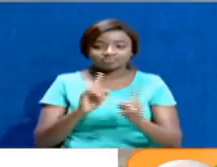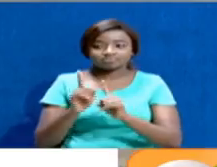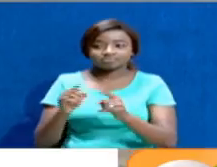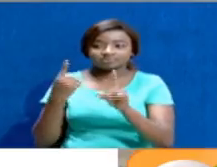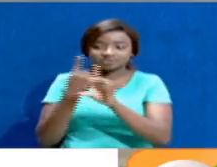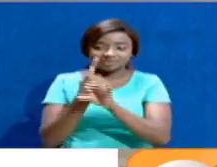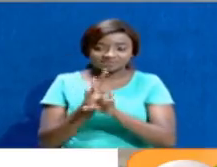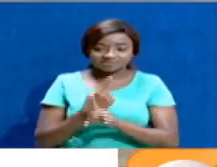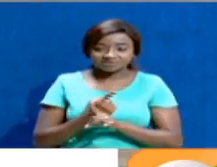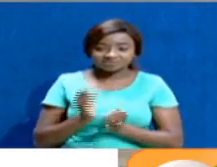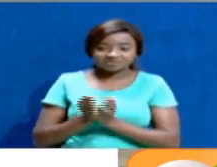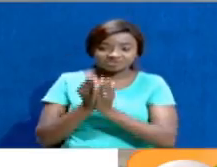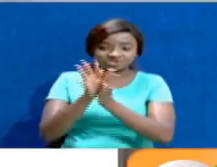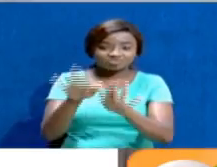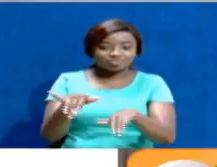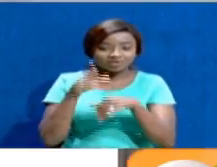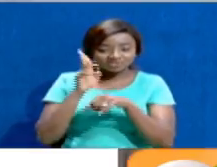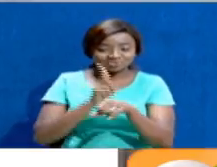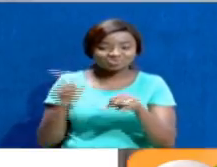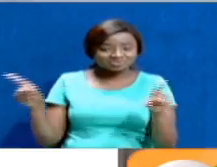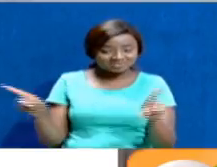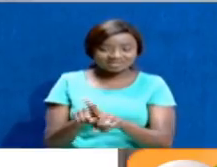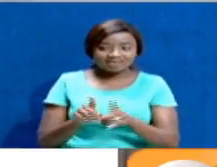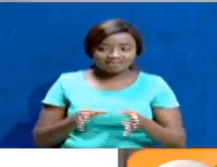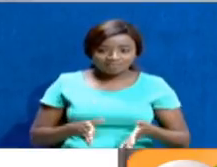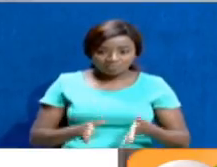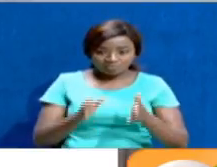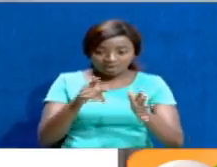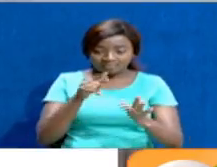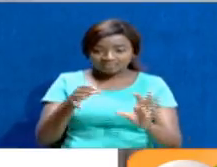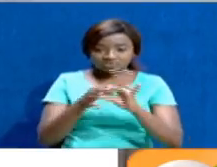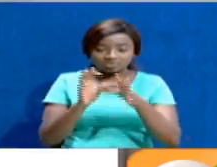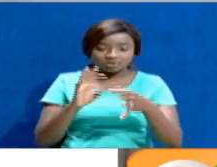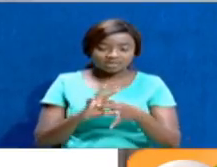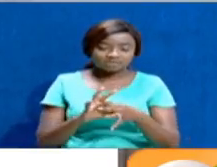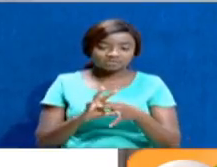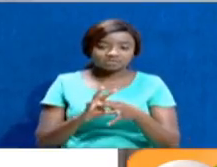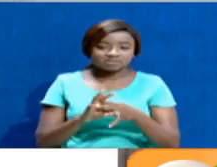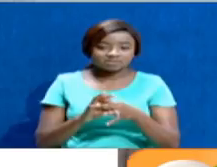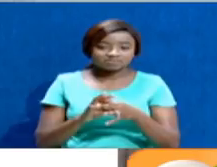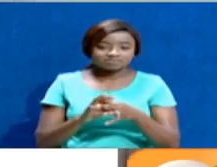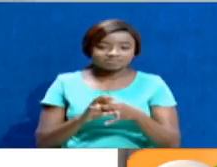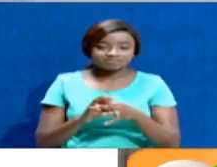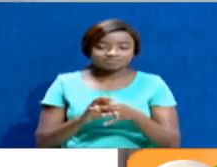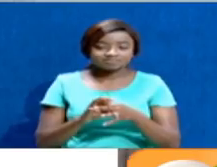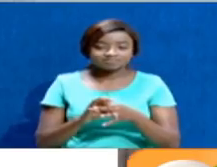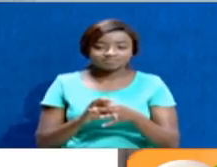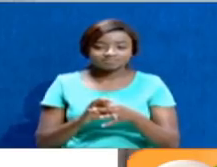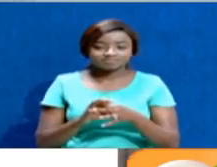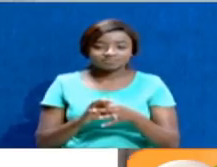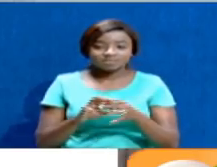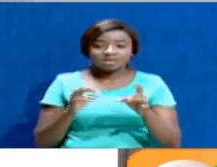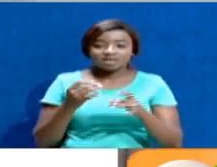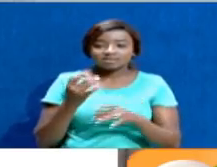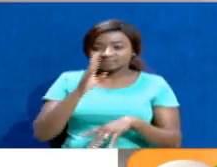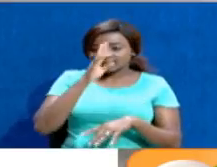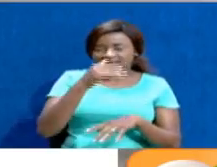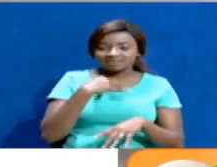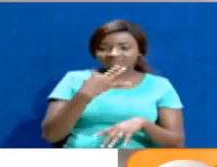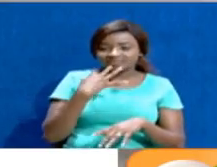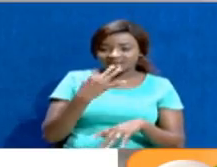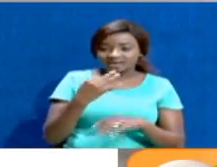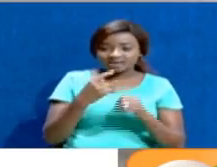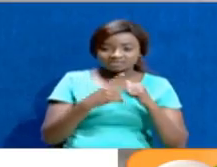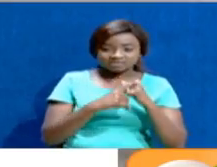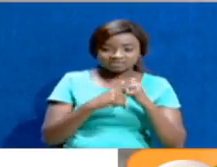Hundreds of ships were waiting to pass through the canal, which links the Mediterranean to the Red Sea. As of Sunday, there were 369 ships